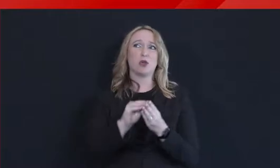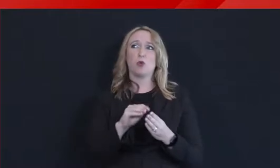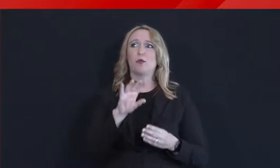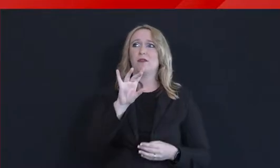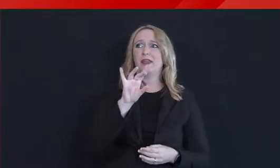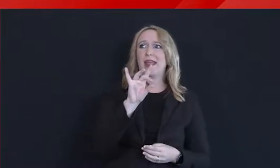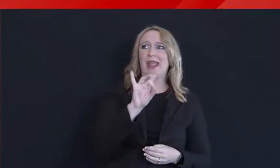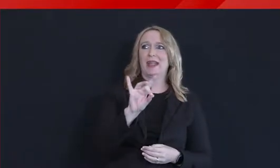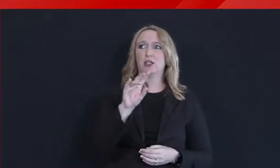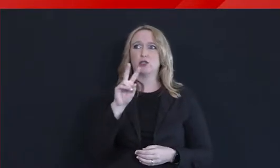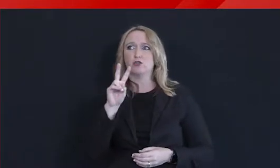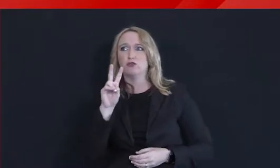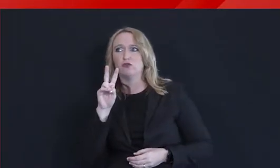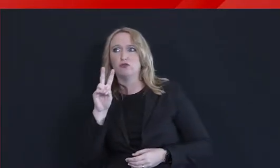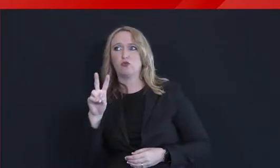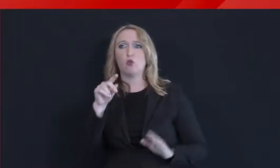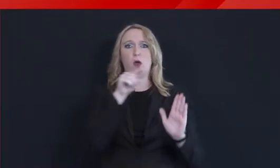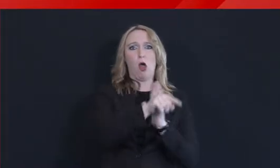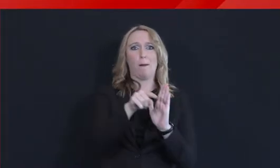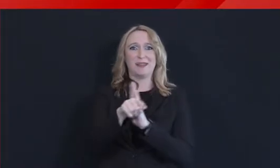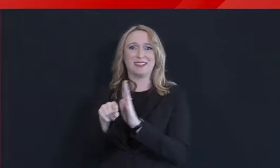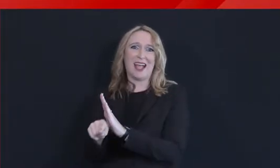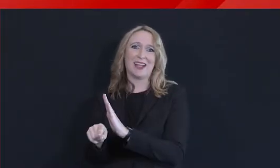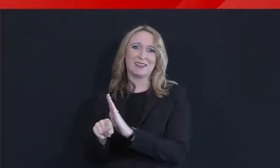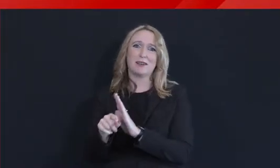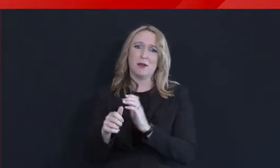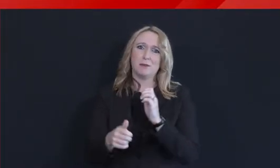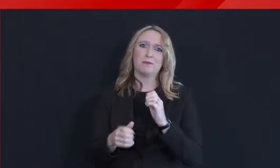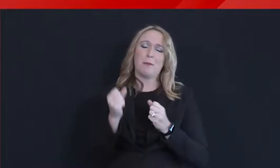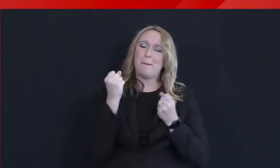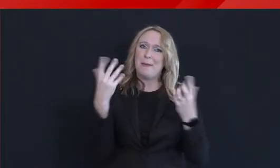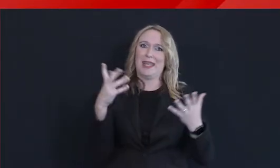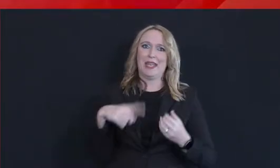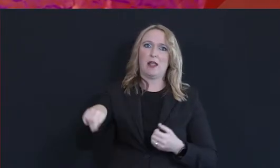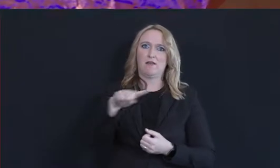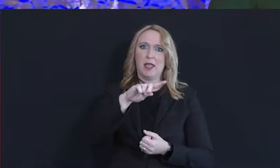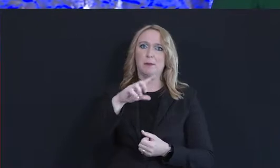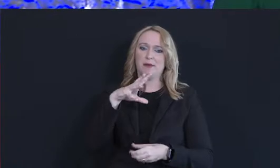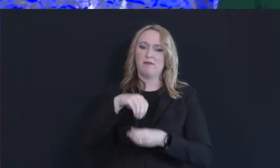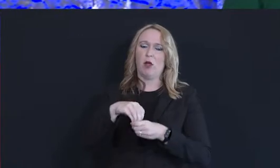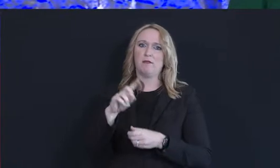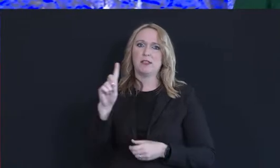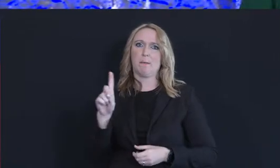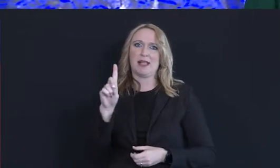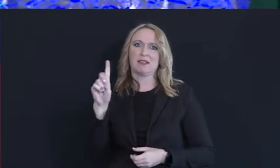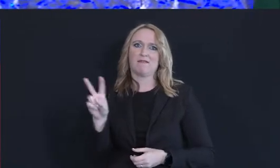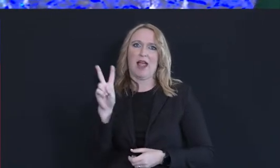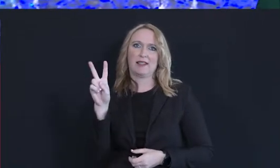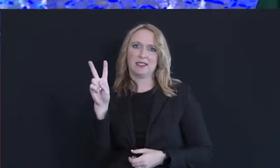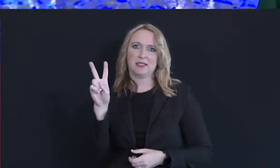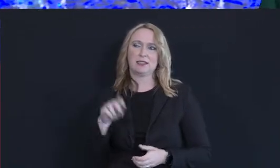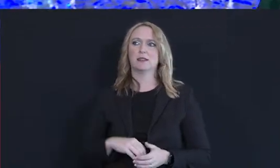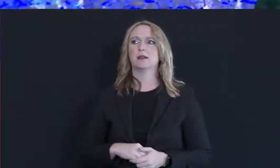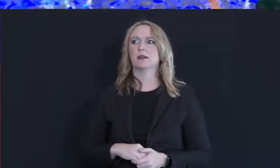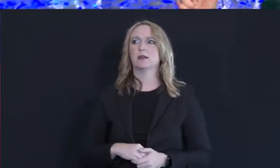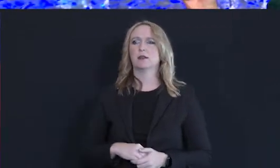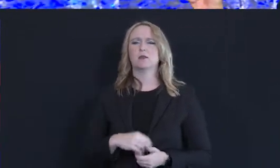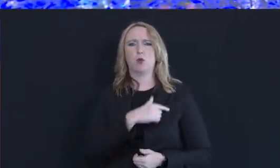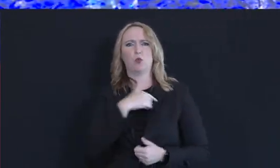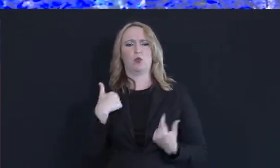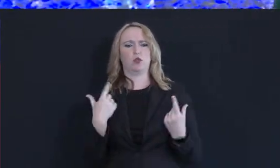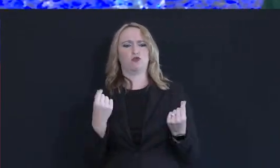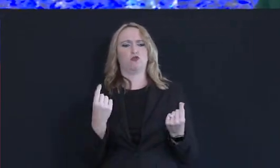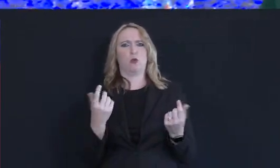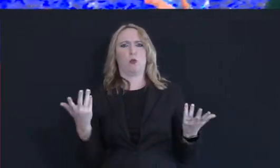19 of which were caused by domestic violence so what are we going to do about it first we're making Investments that work for